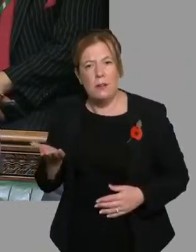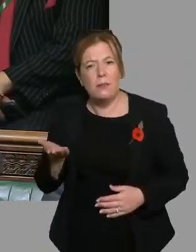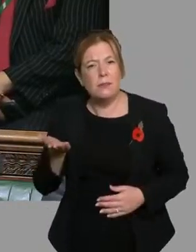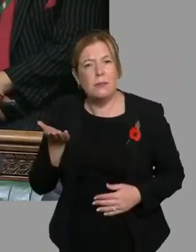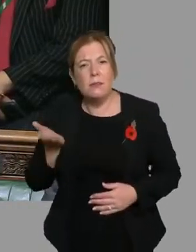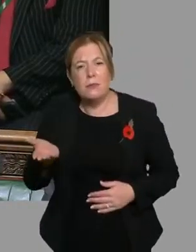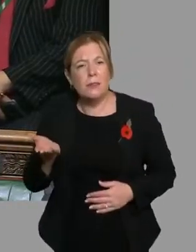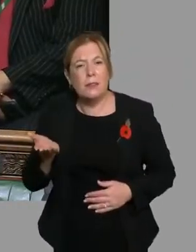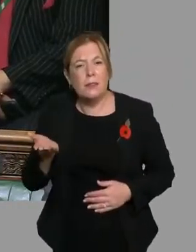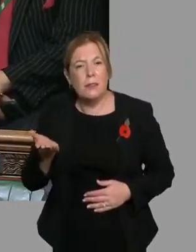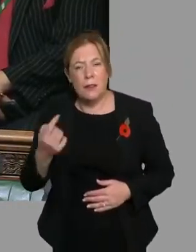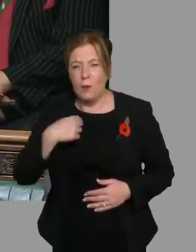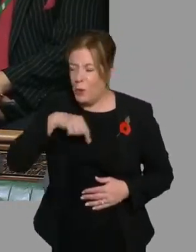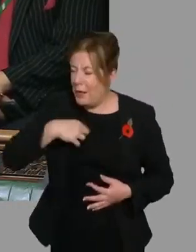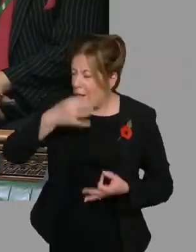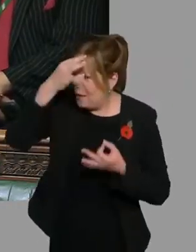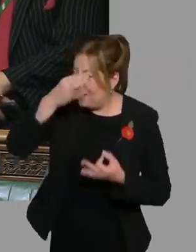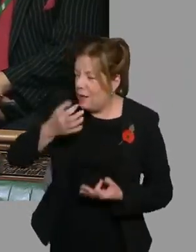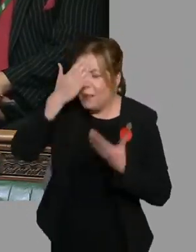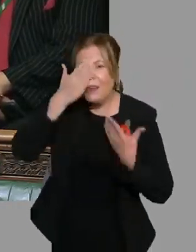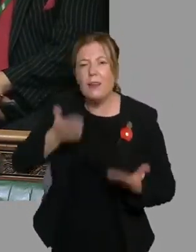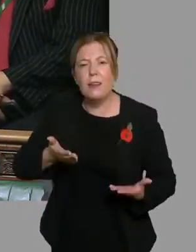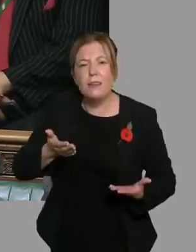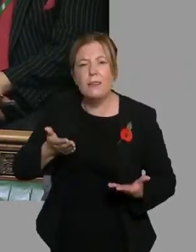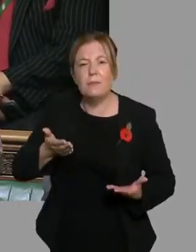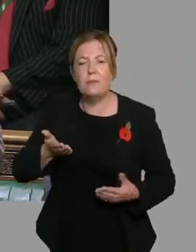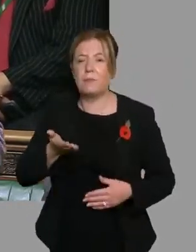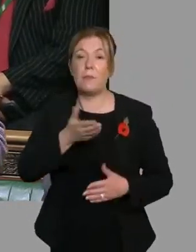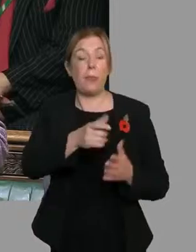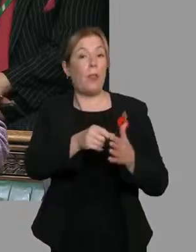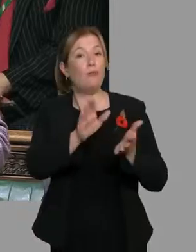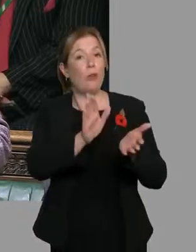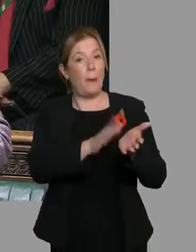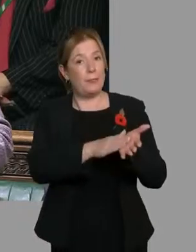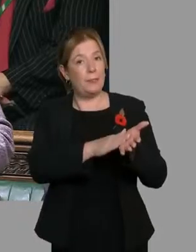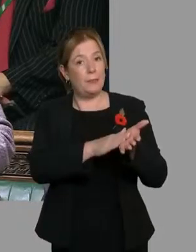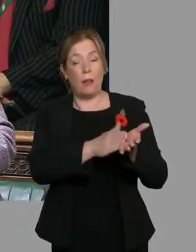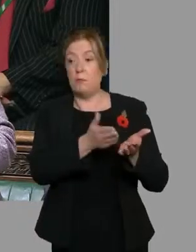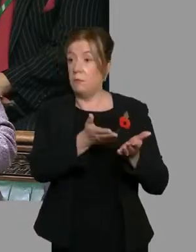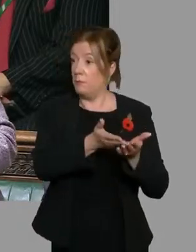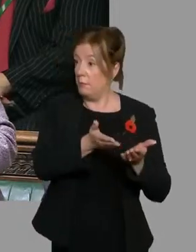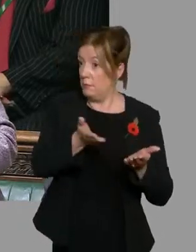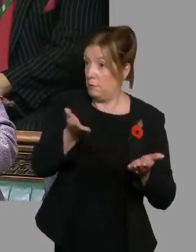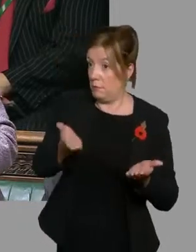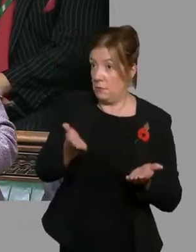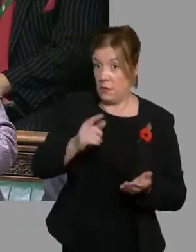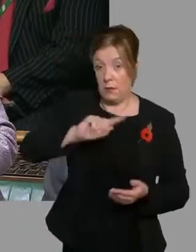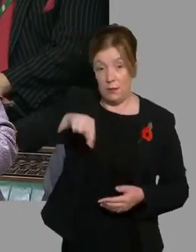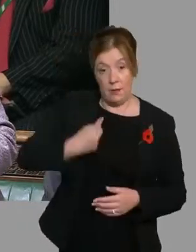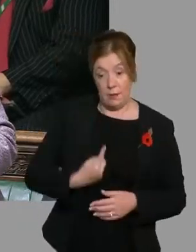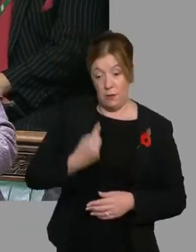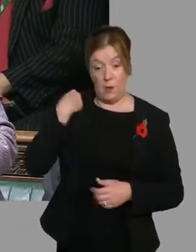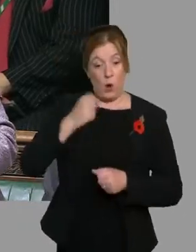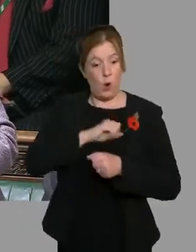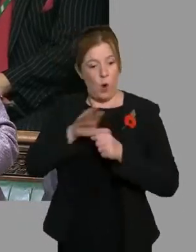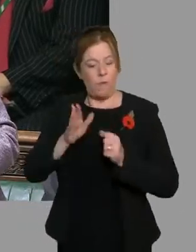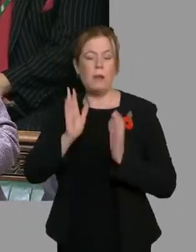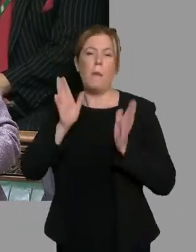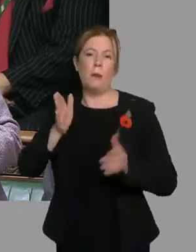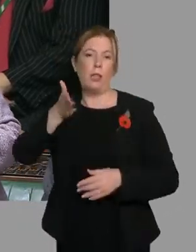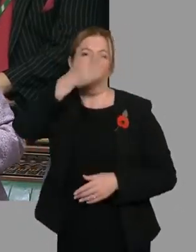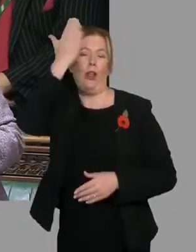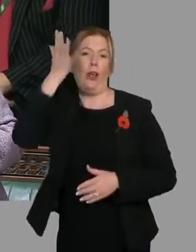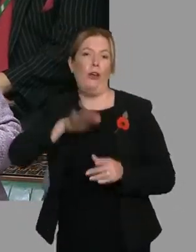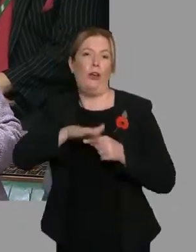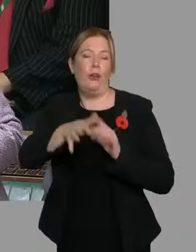Minister join me in ensuring that as a country we learn the lessons from COVID, and as a party the Conservatives learn the